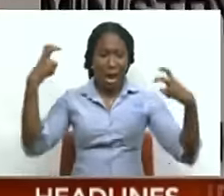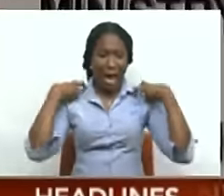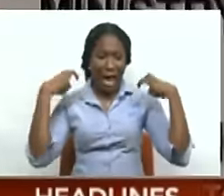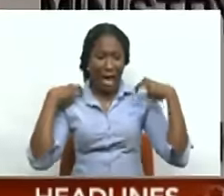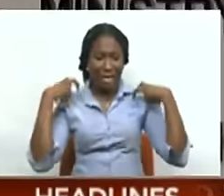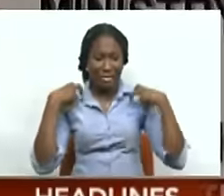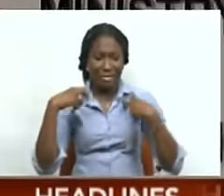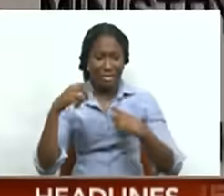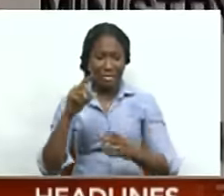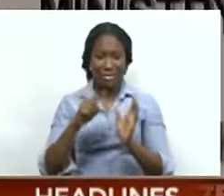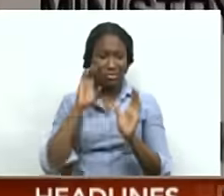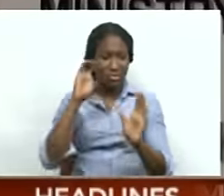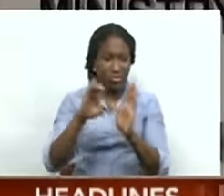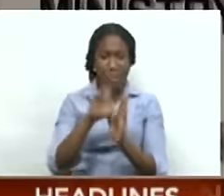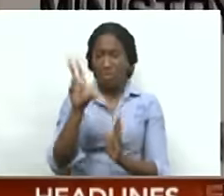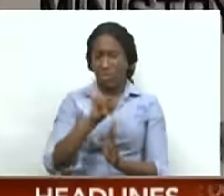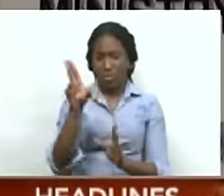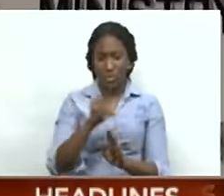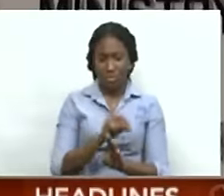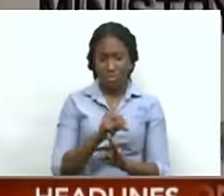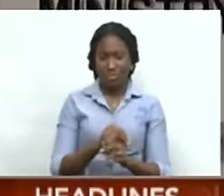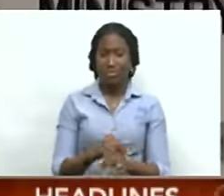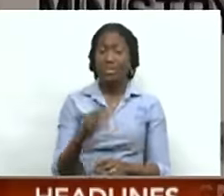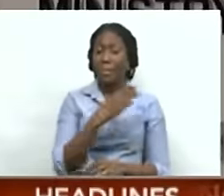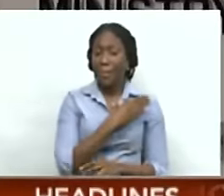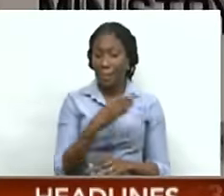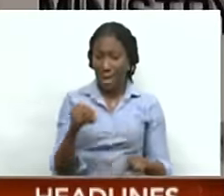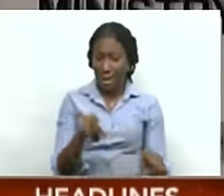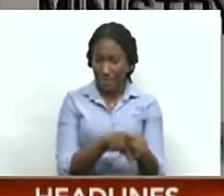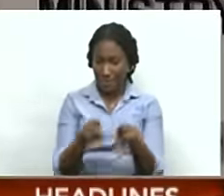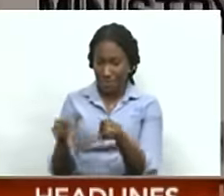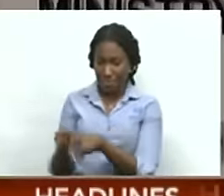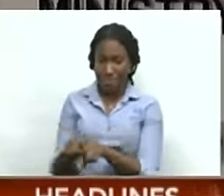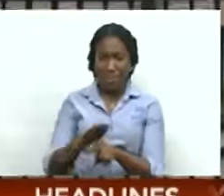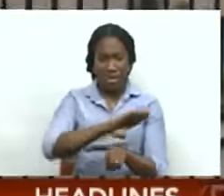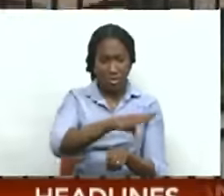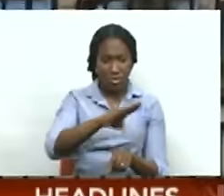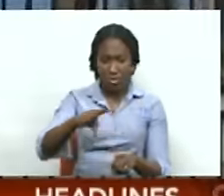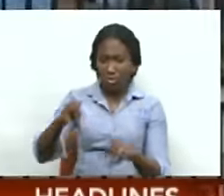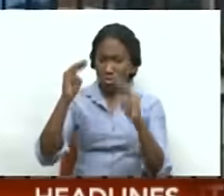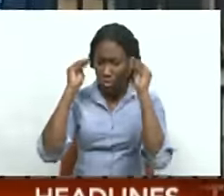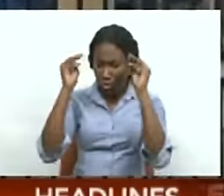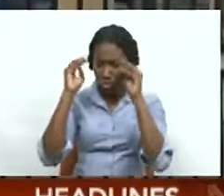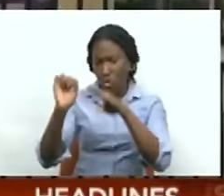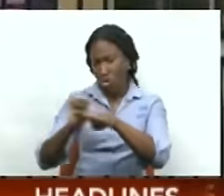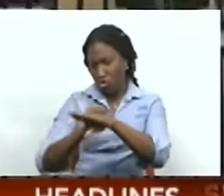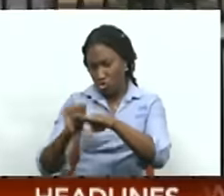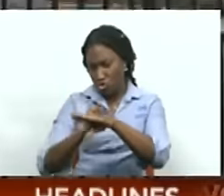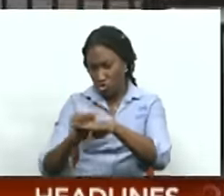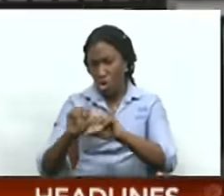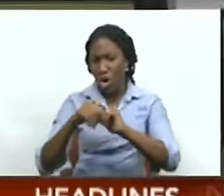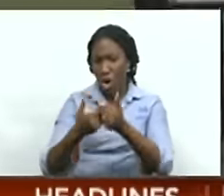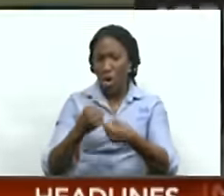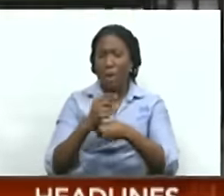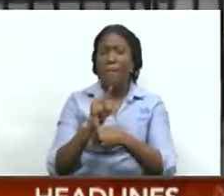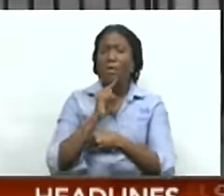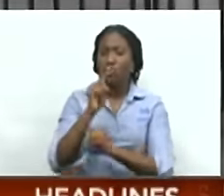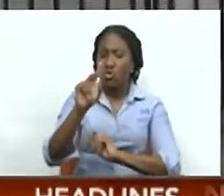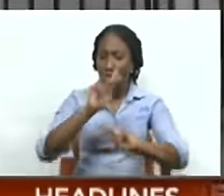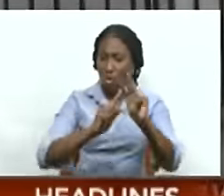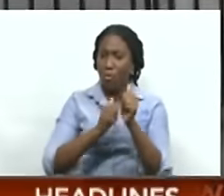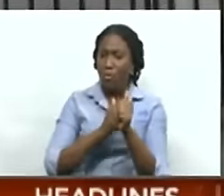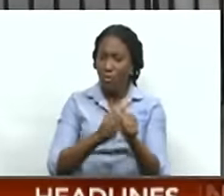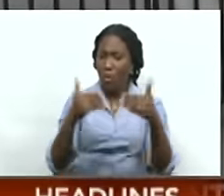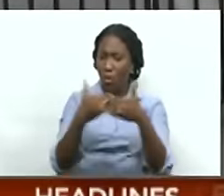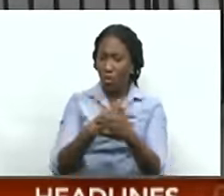senior customer service representatives of various ministries were trained on how to ensure compliance to the dress code and assured that no one